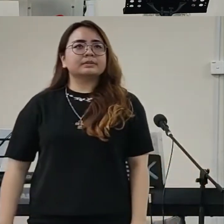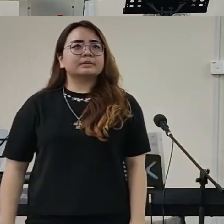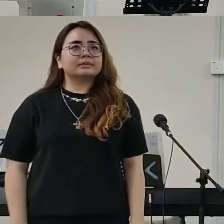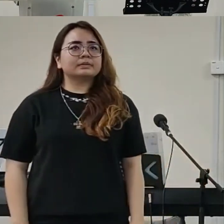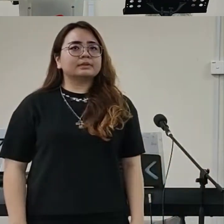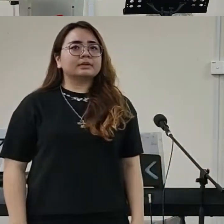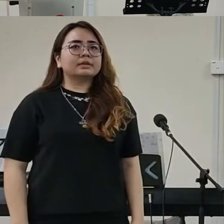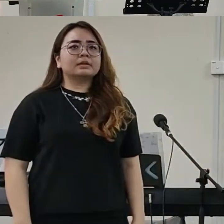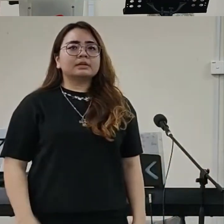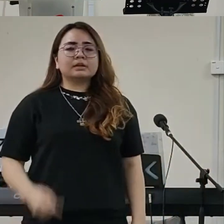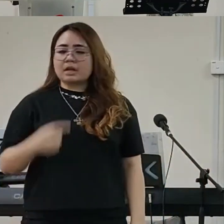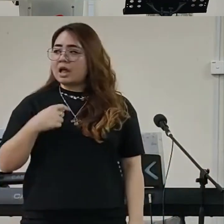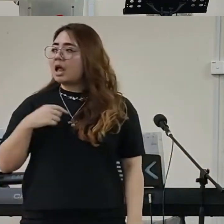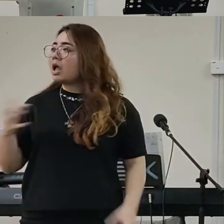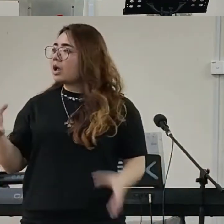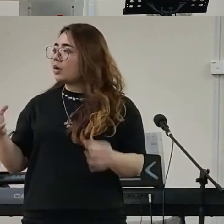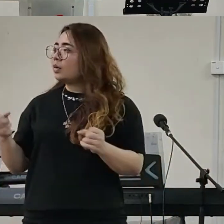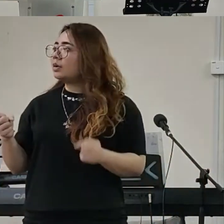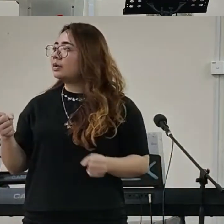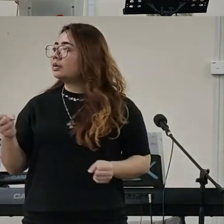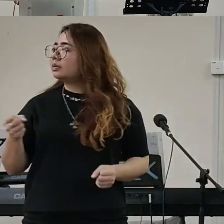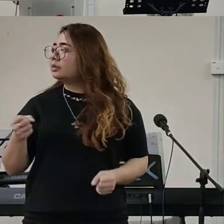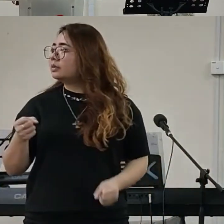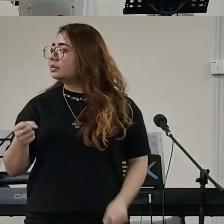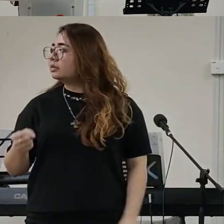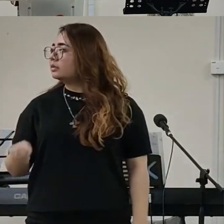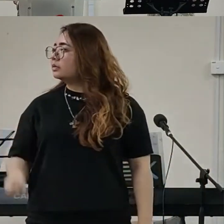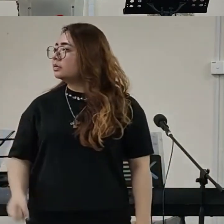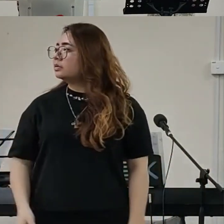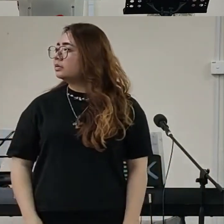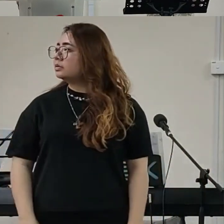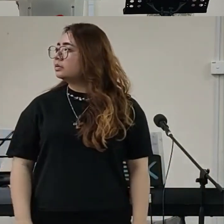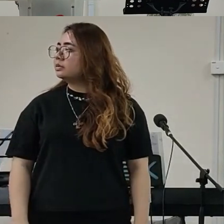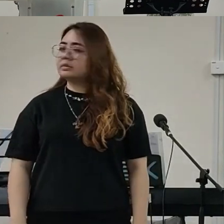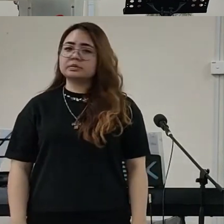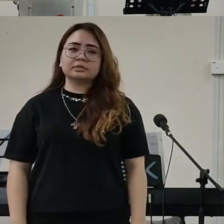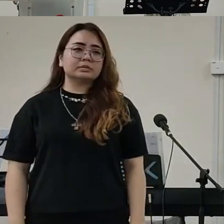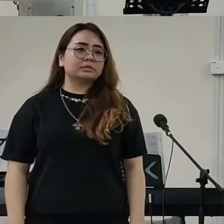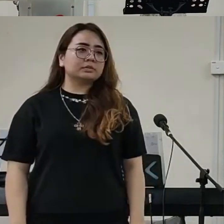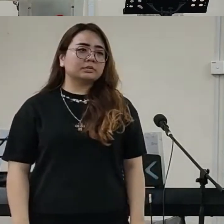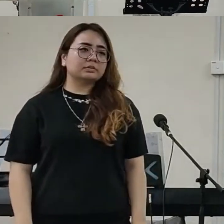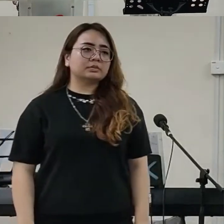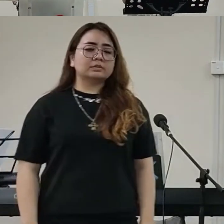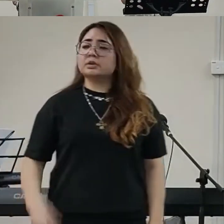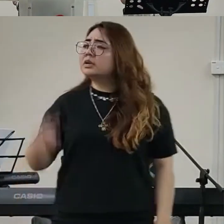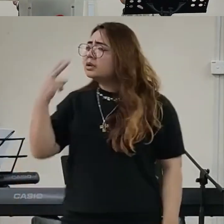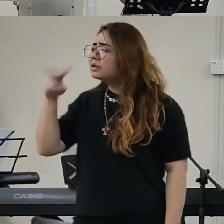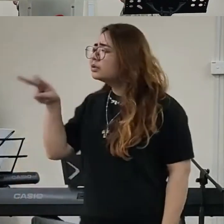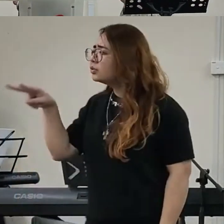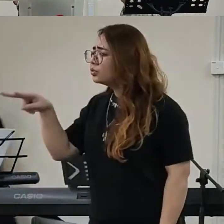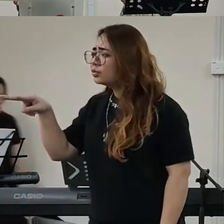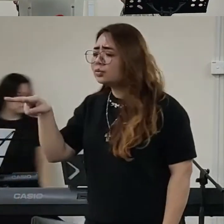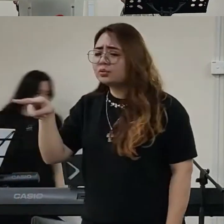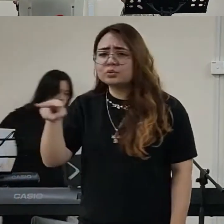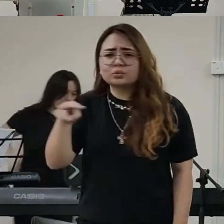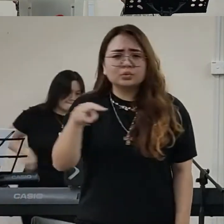I want you all to look around in your church. Here in the mother church, look around. Satellite church, look at each other.